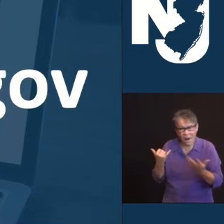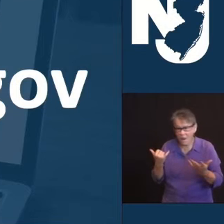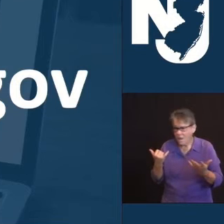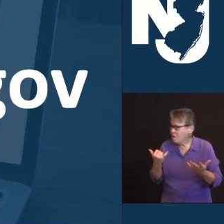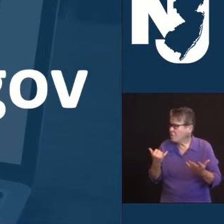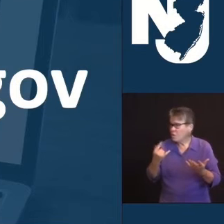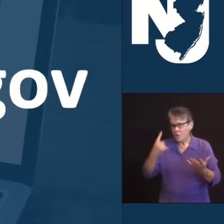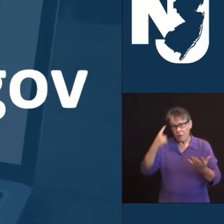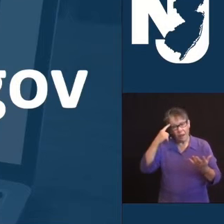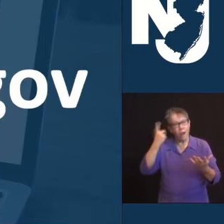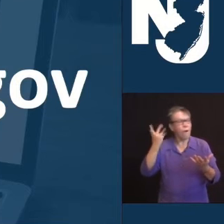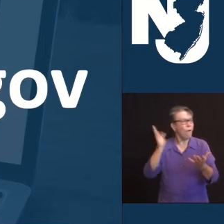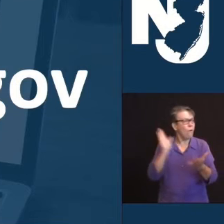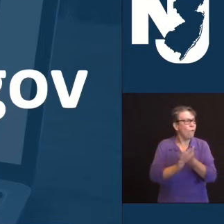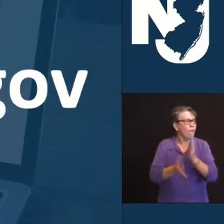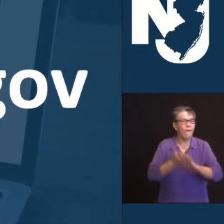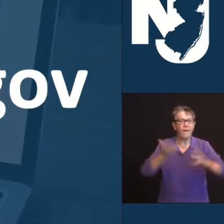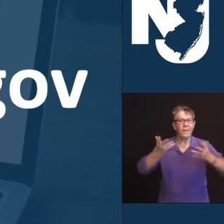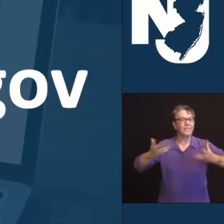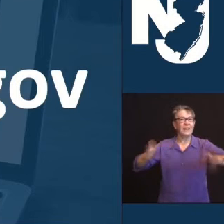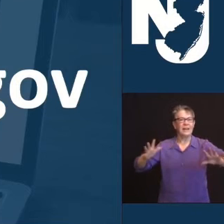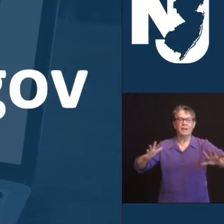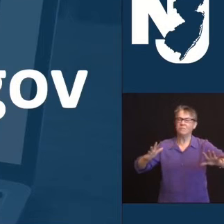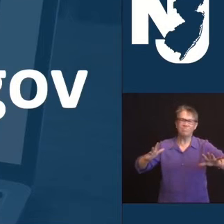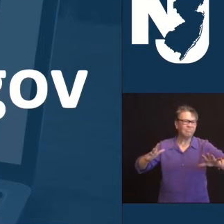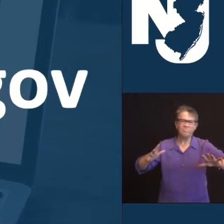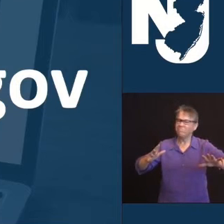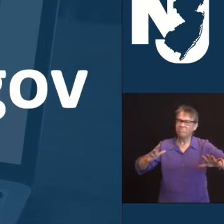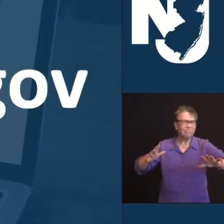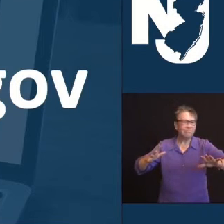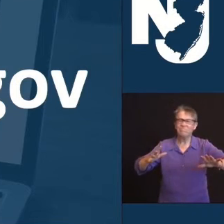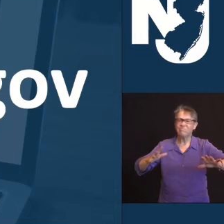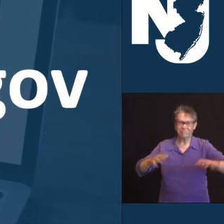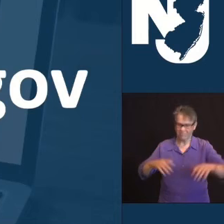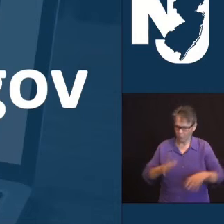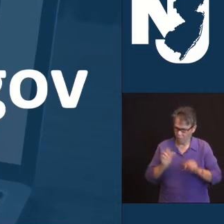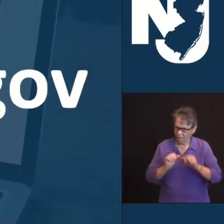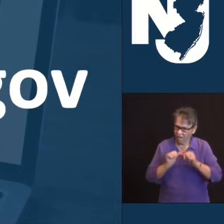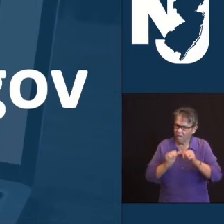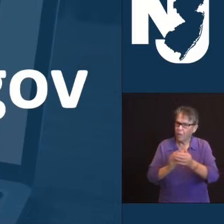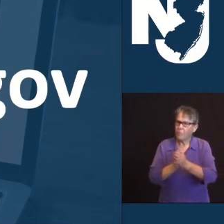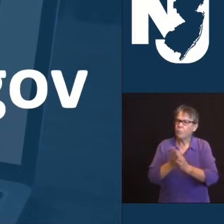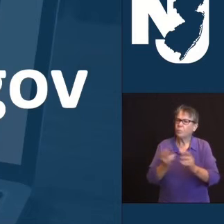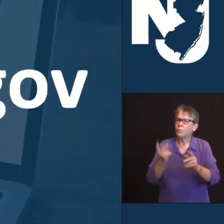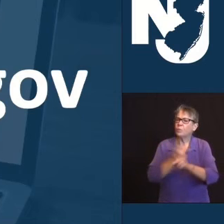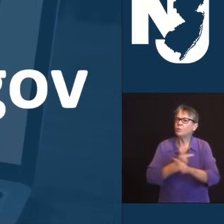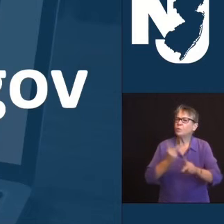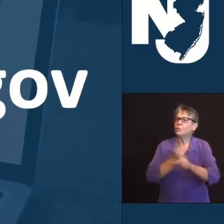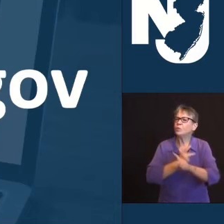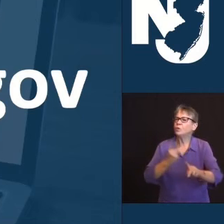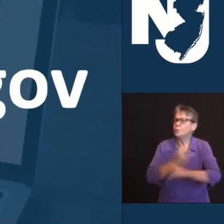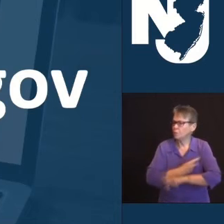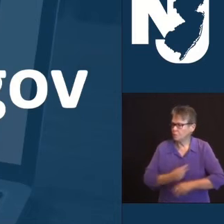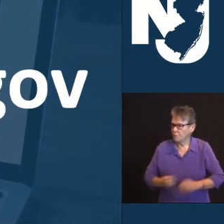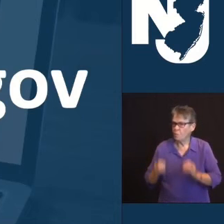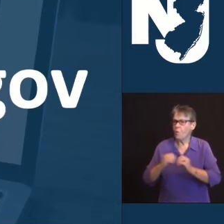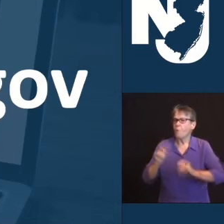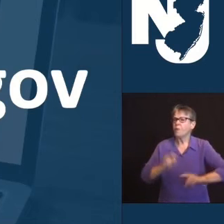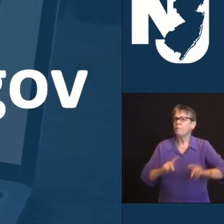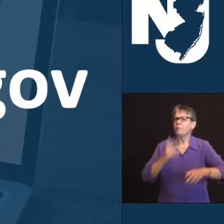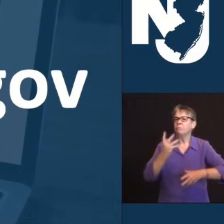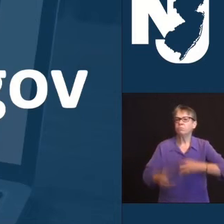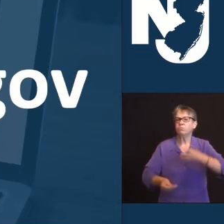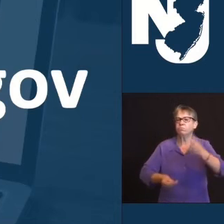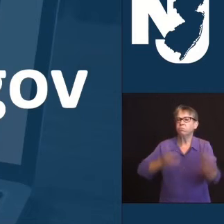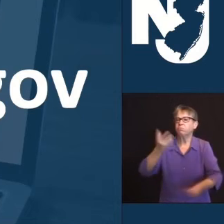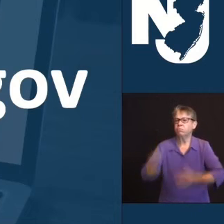experiencing the very worst. We know that we're just months away from pulling ourselves out of the darkness, and our optimism for that new